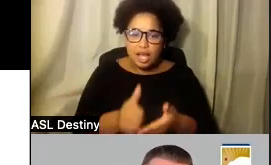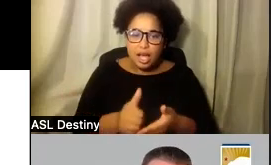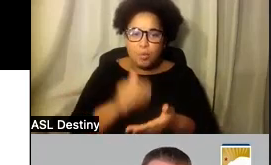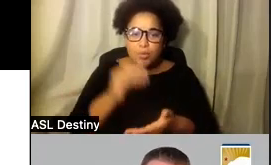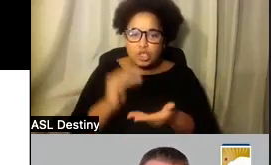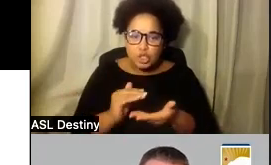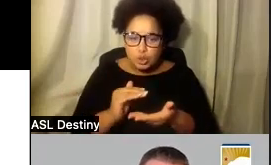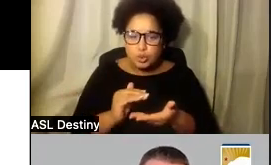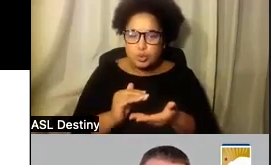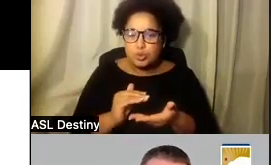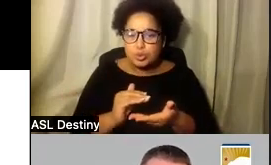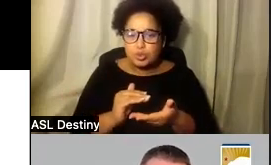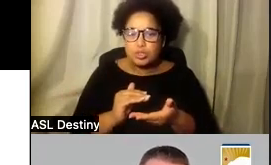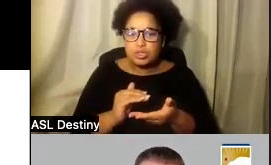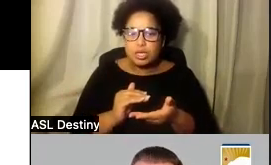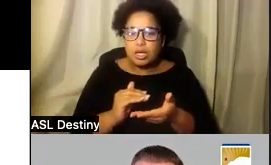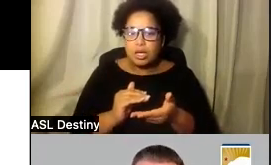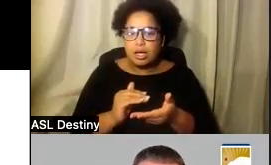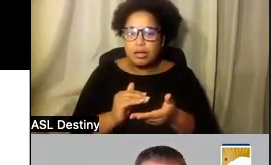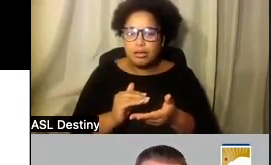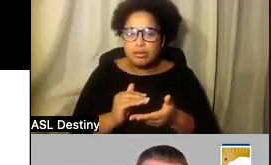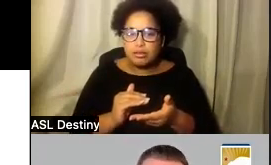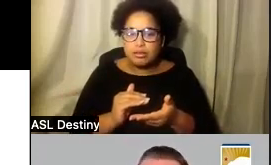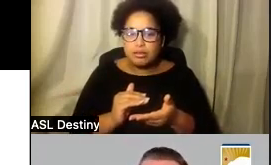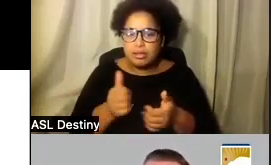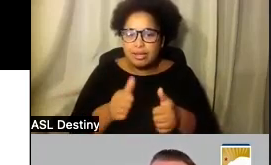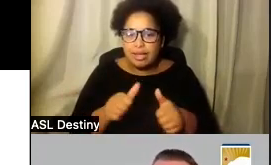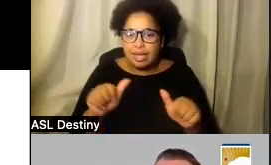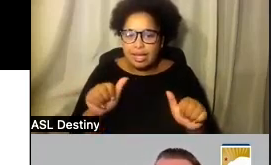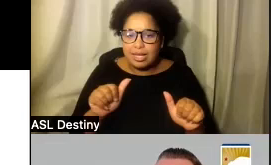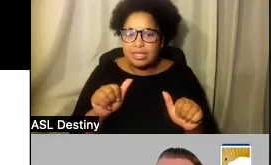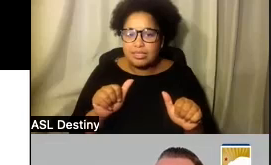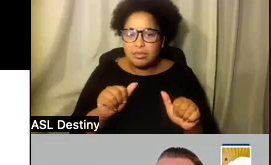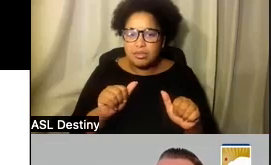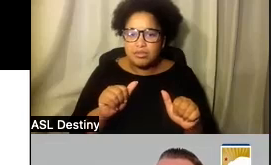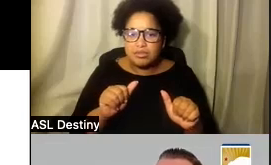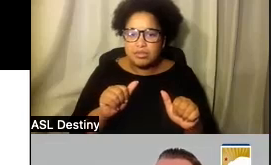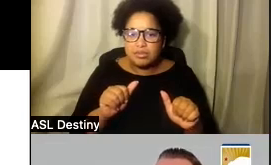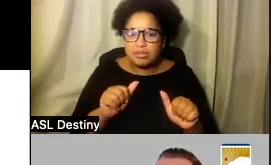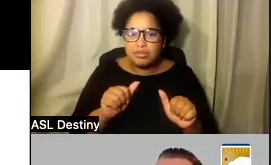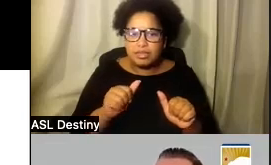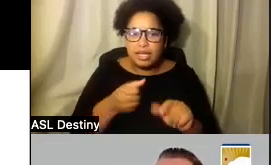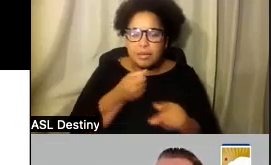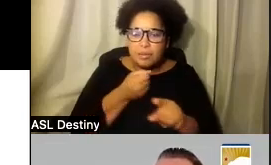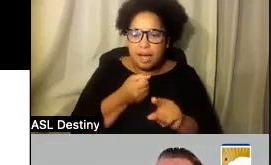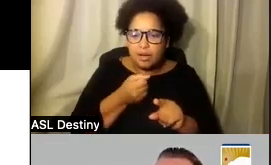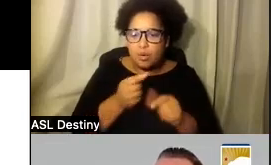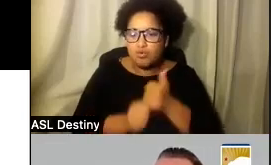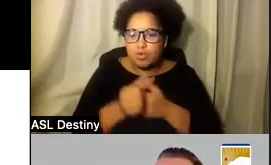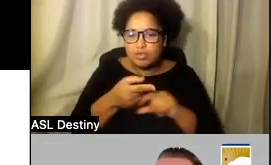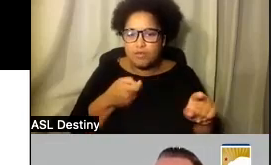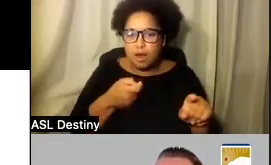events. Very important. The reason that is bolded and underlined there is because we will quite frequently